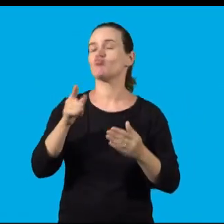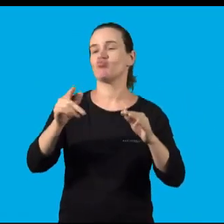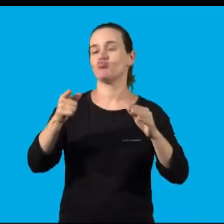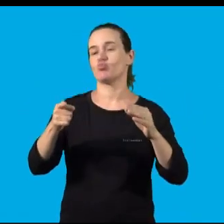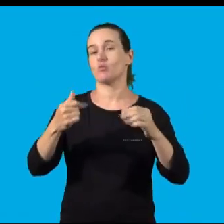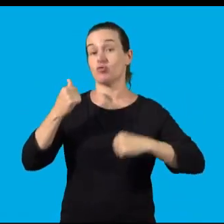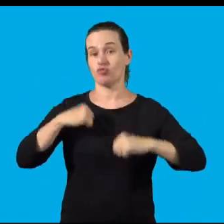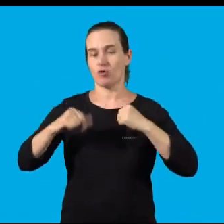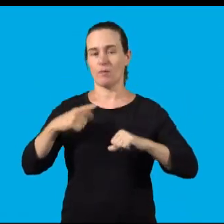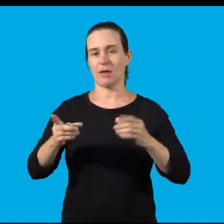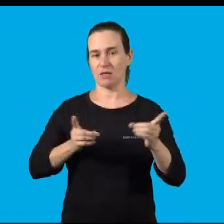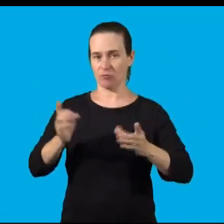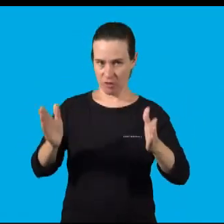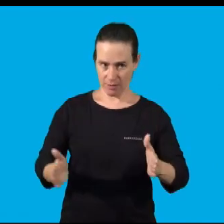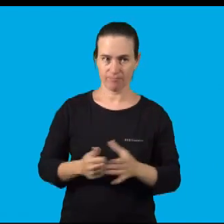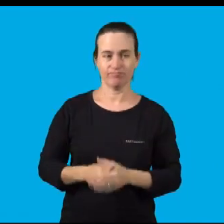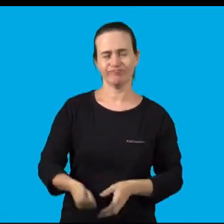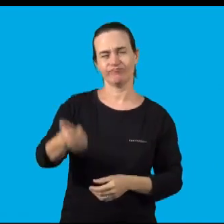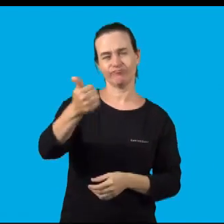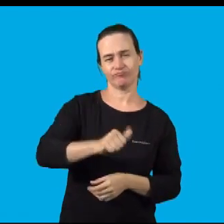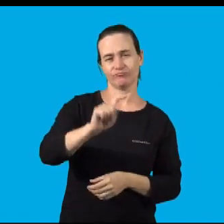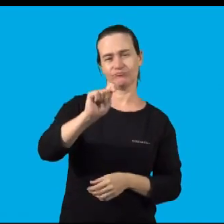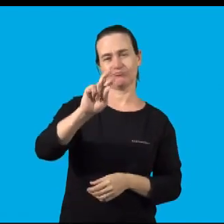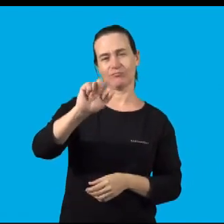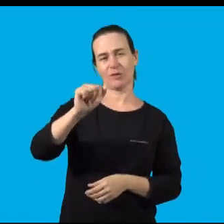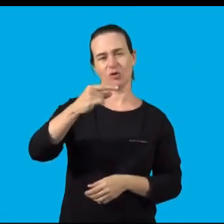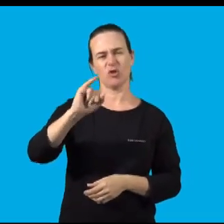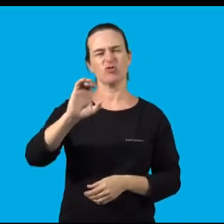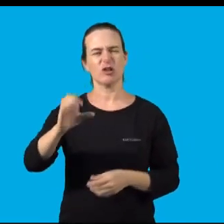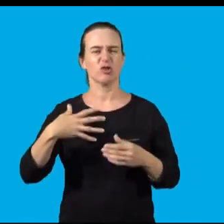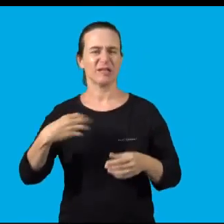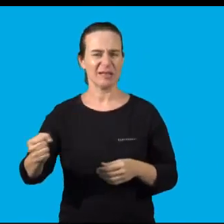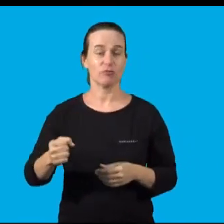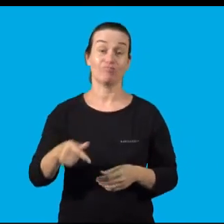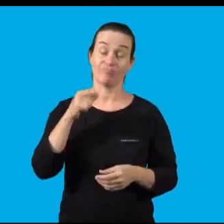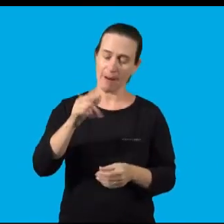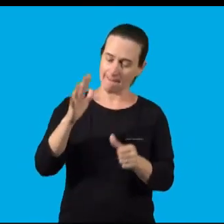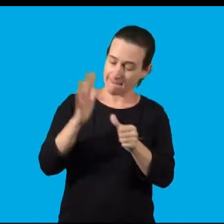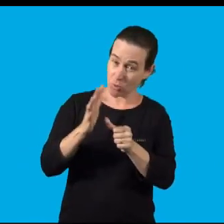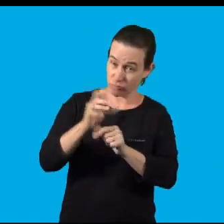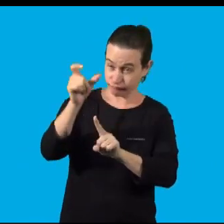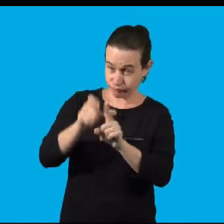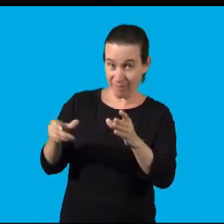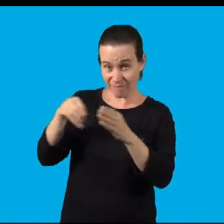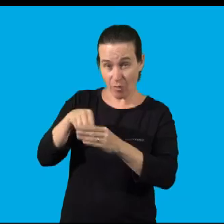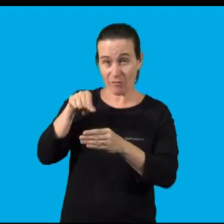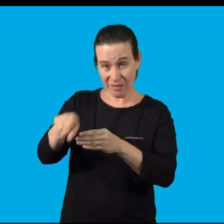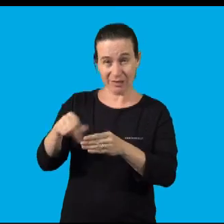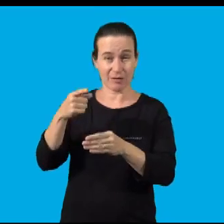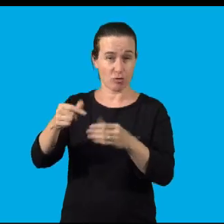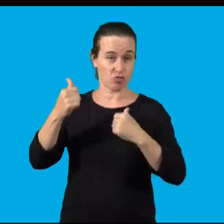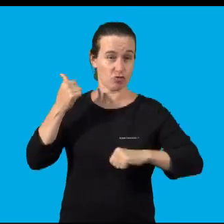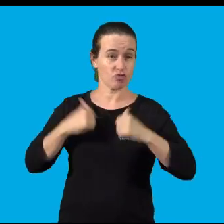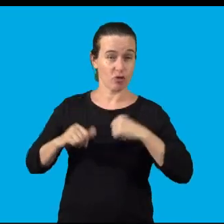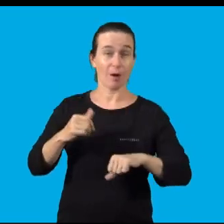by the director in a stage production. Tragic hero, a central character of a play that has a fatal flaw or